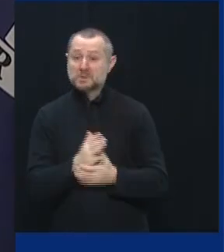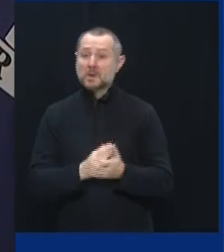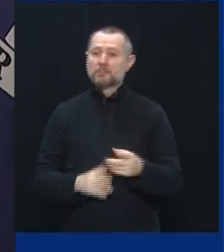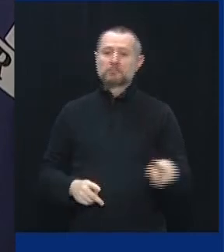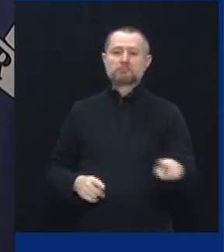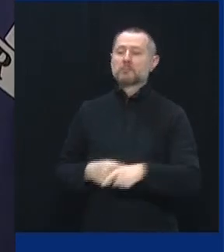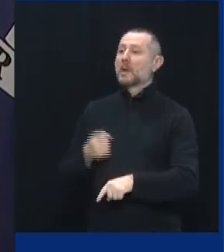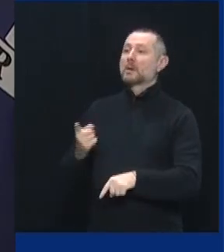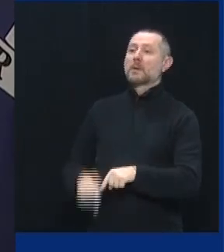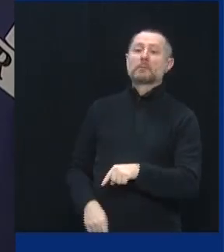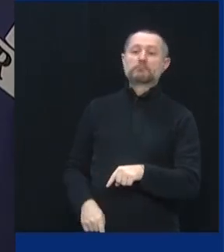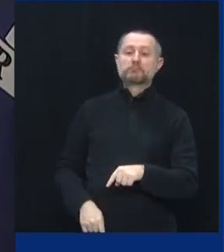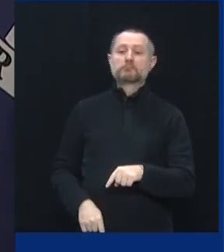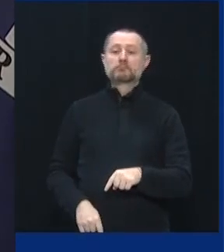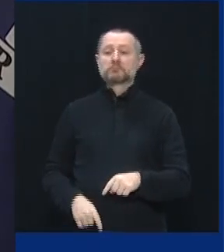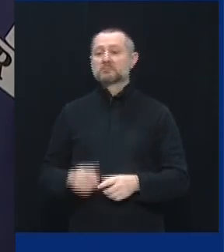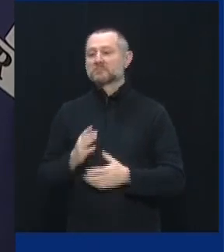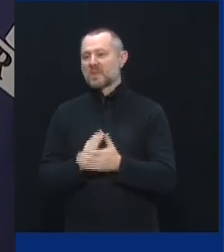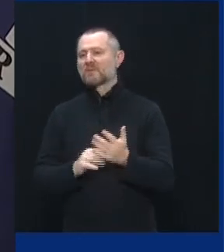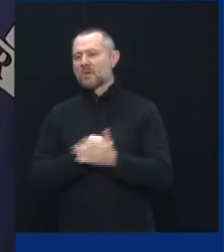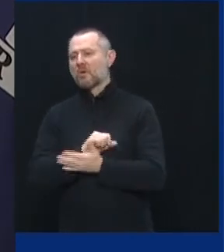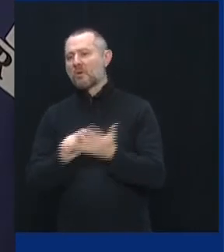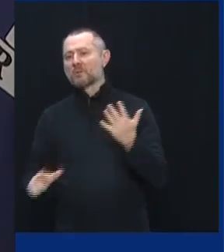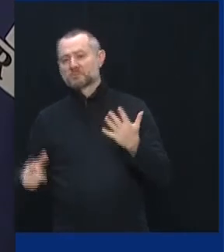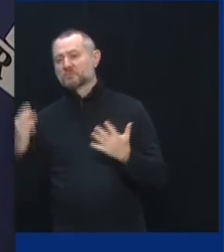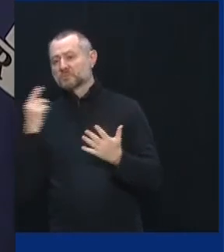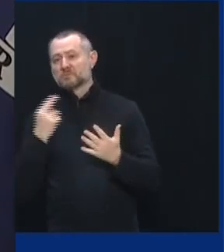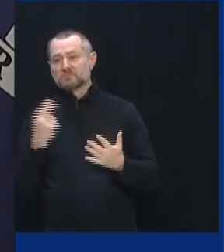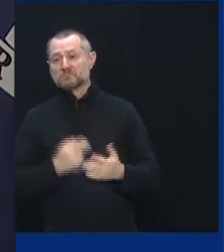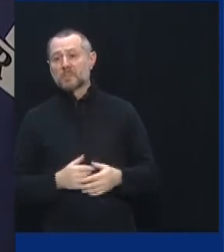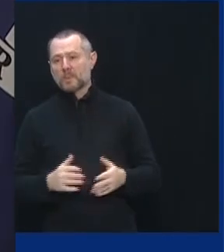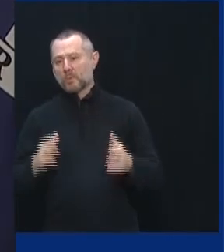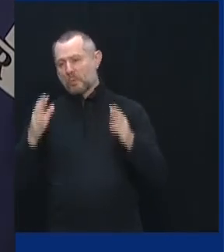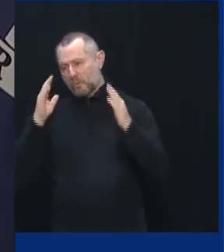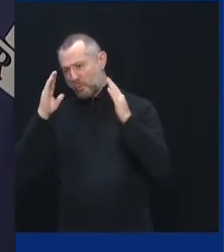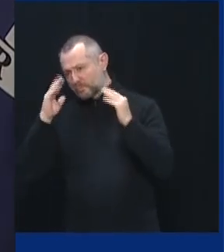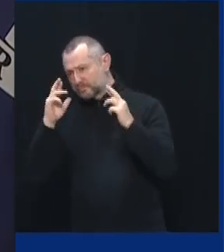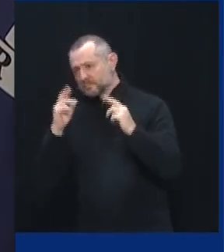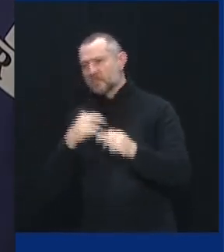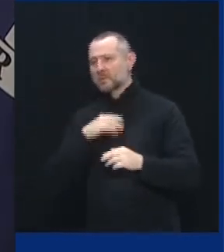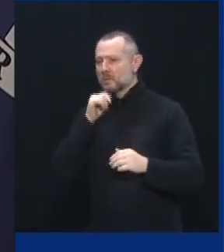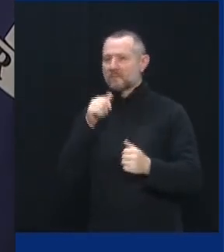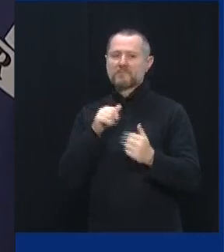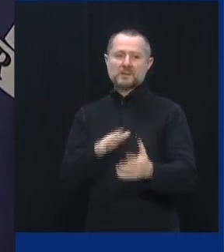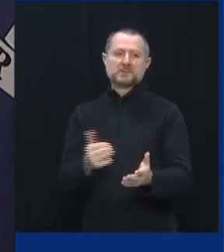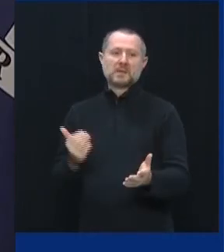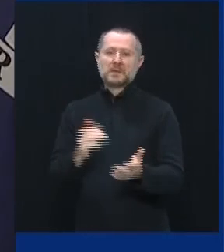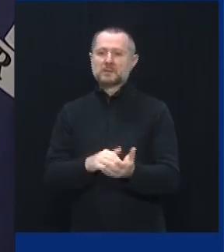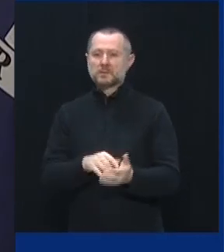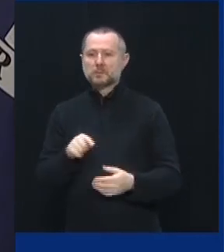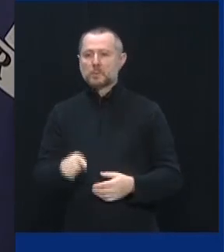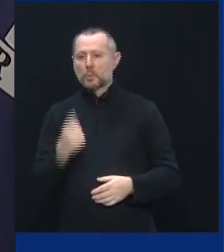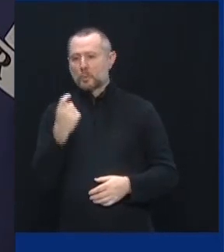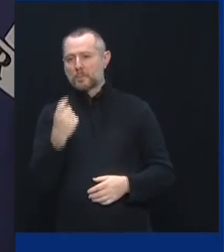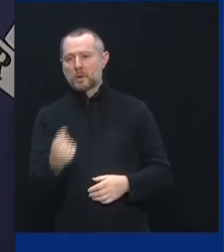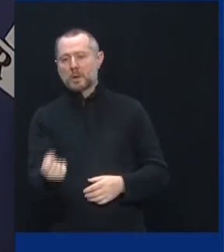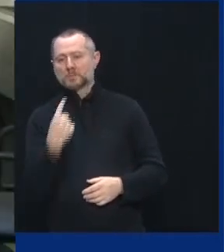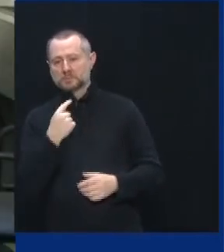above. It's been nothing like it. Hopefully there'll not be nothing like it again. Let's take one last